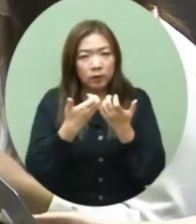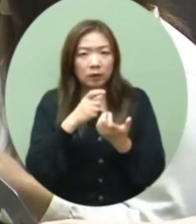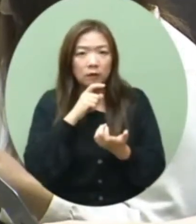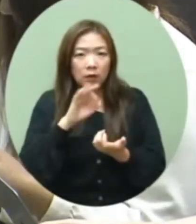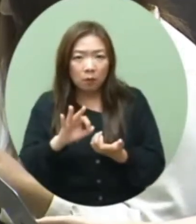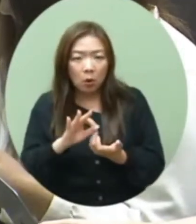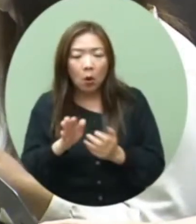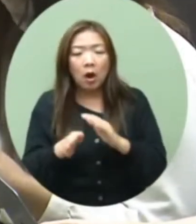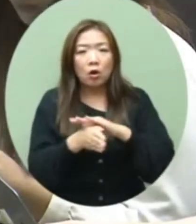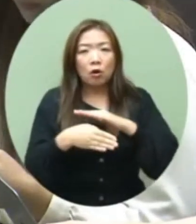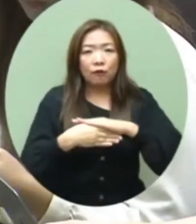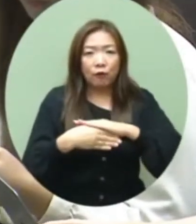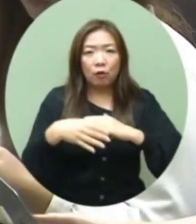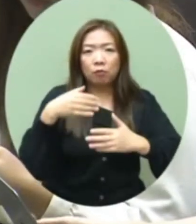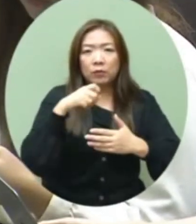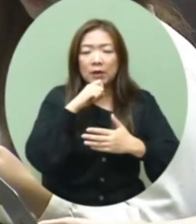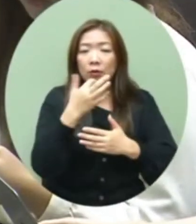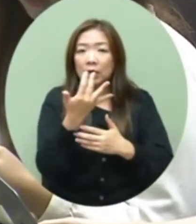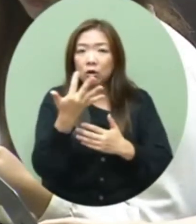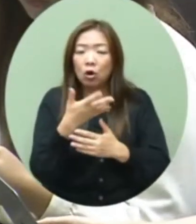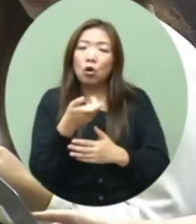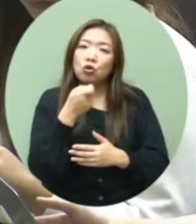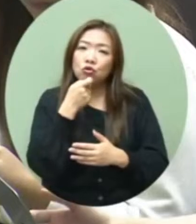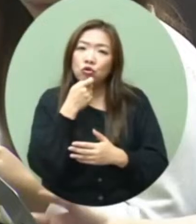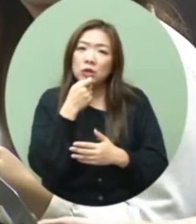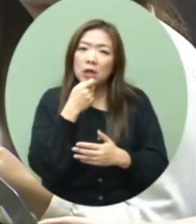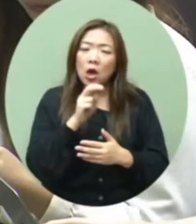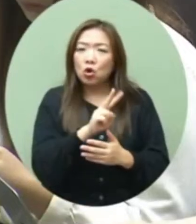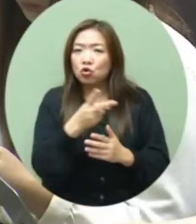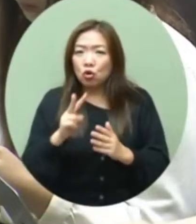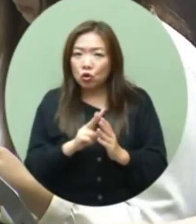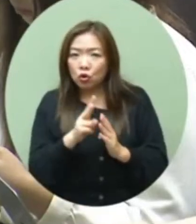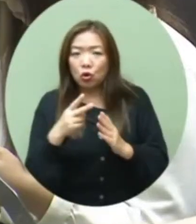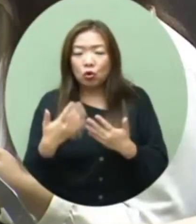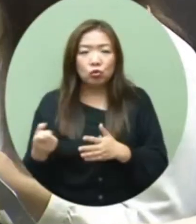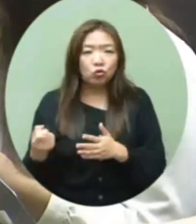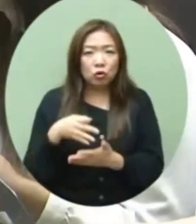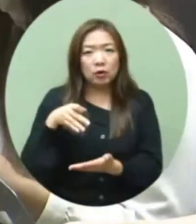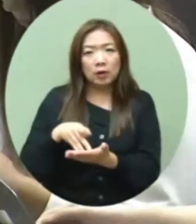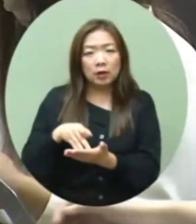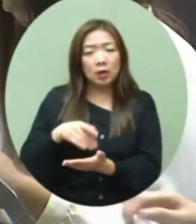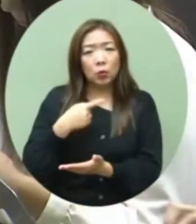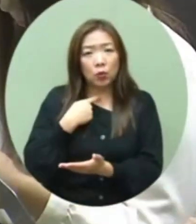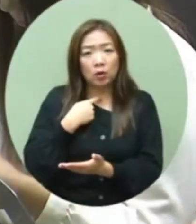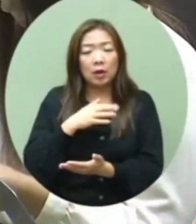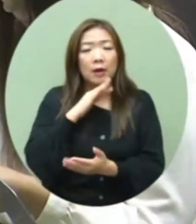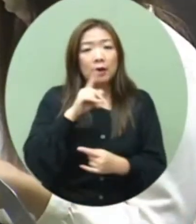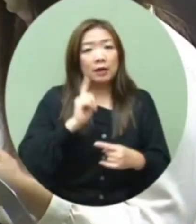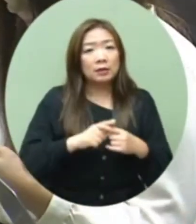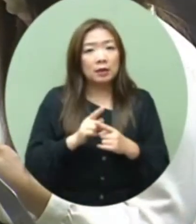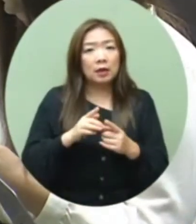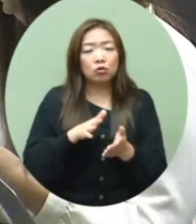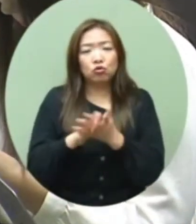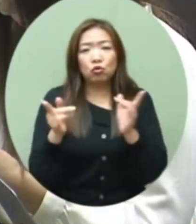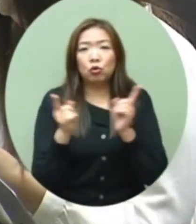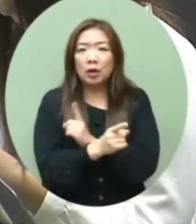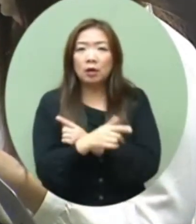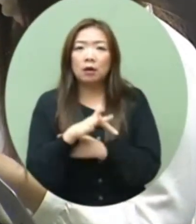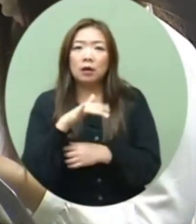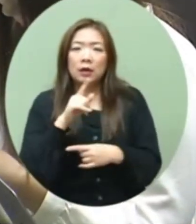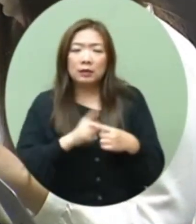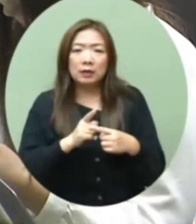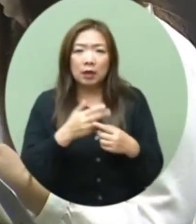money in business? In relation to SDUs, how many SDUs will go through